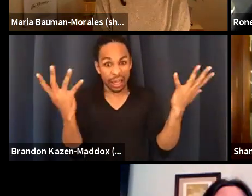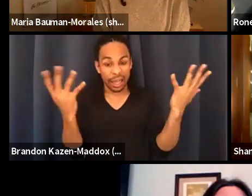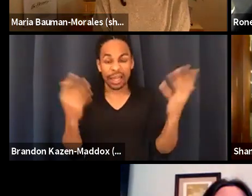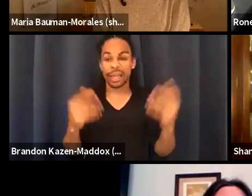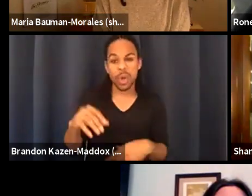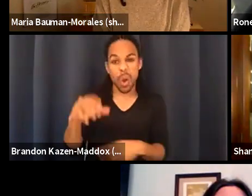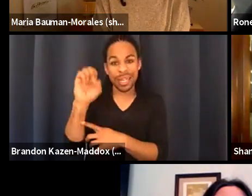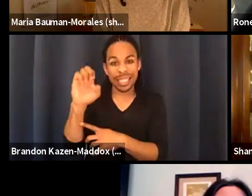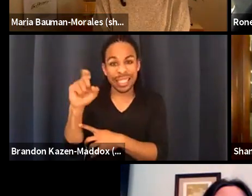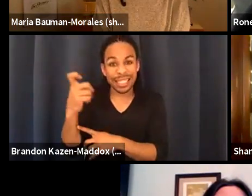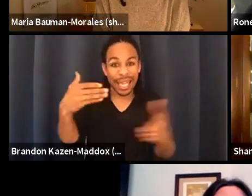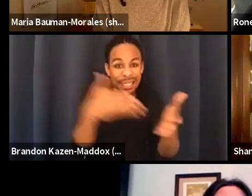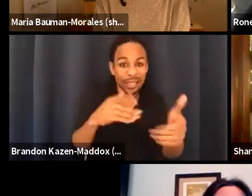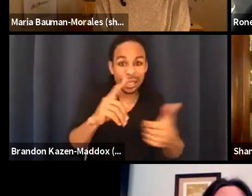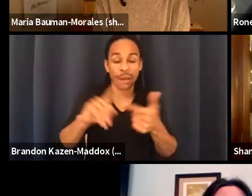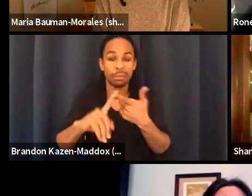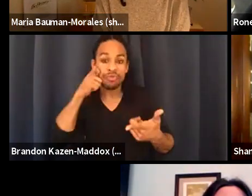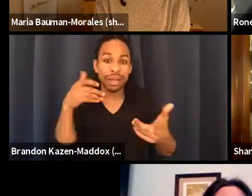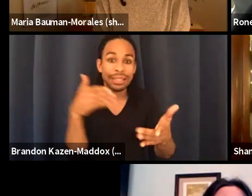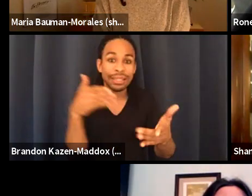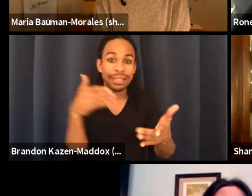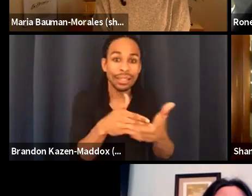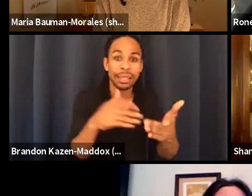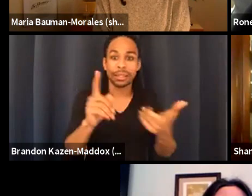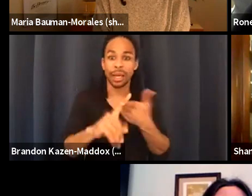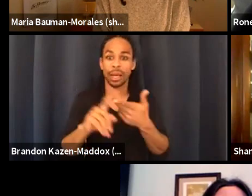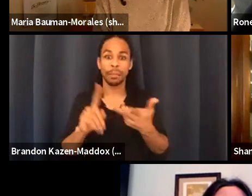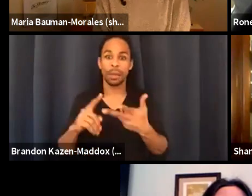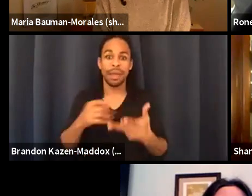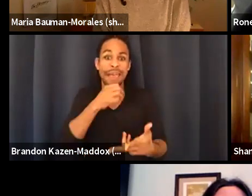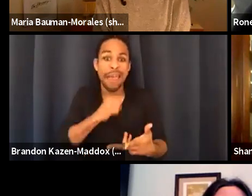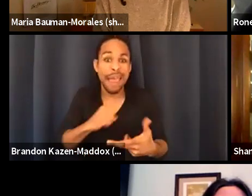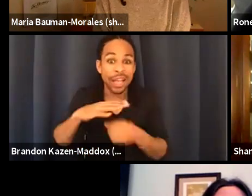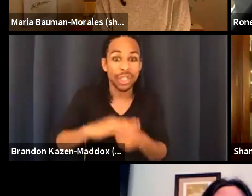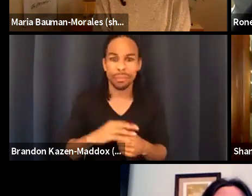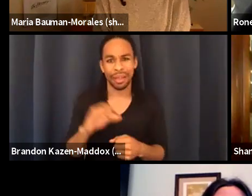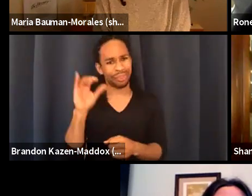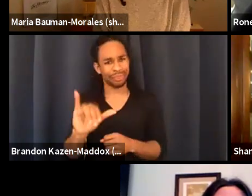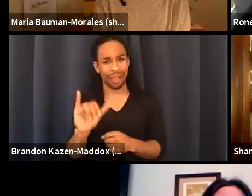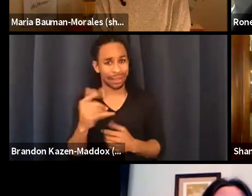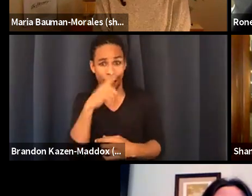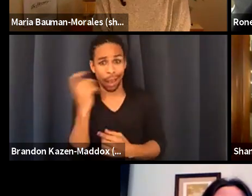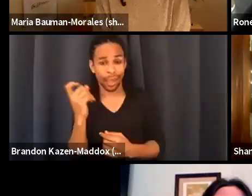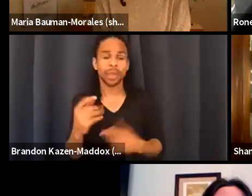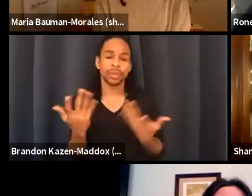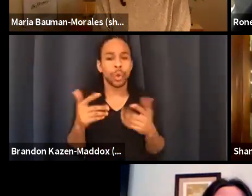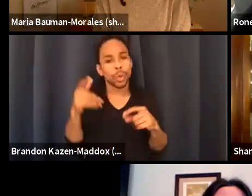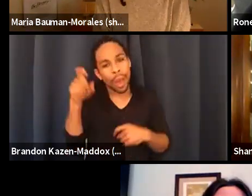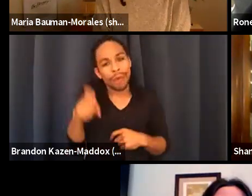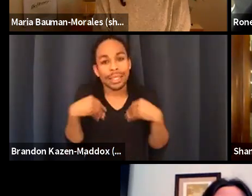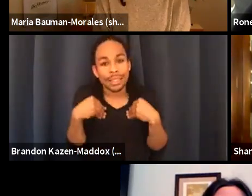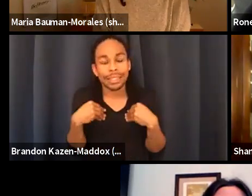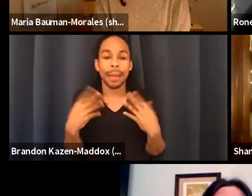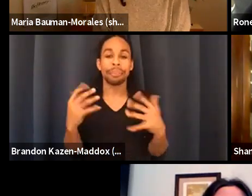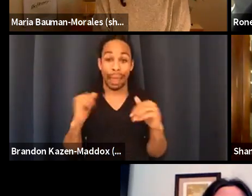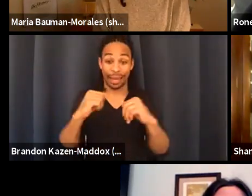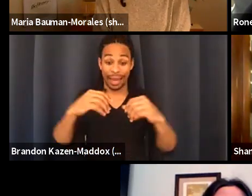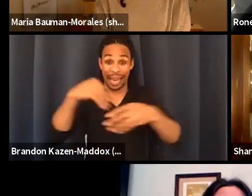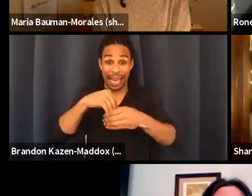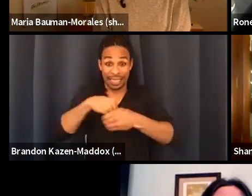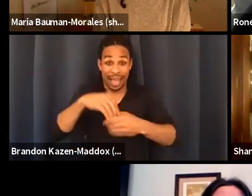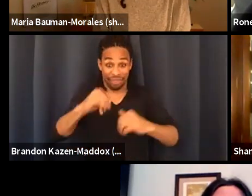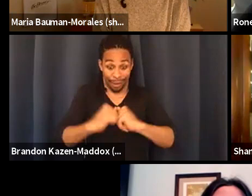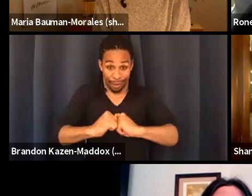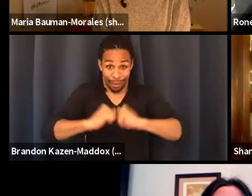so in order for us to understand that it's ugly, you have to accept that there's going to be some ugliness that's going to come out and you're going to respond inside